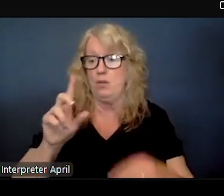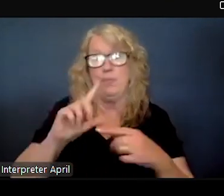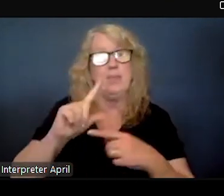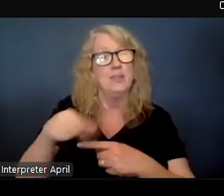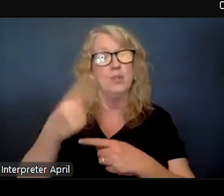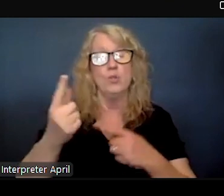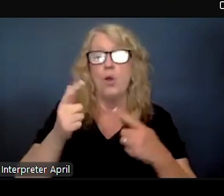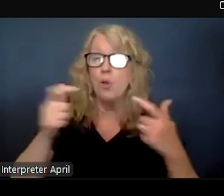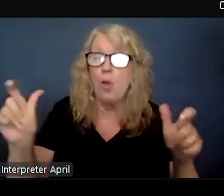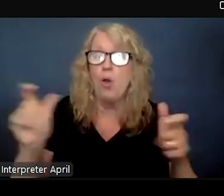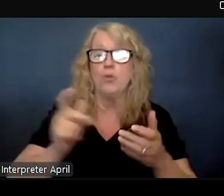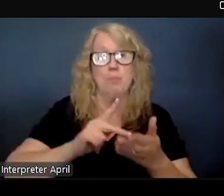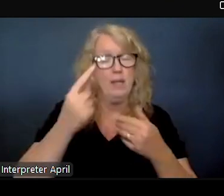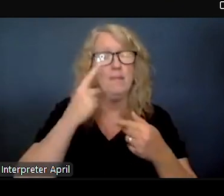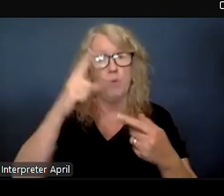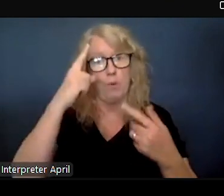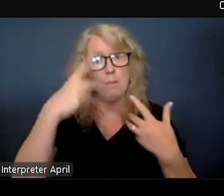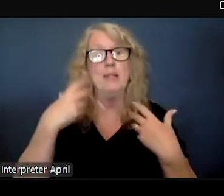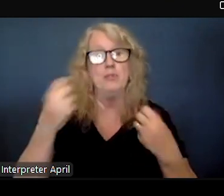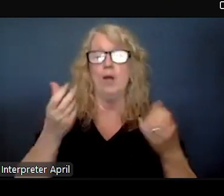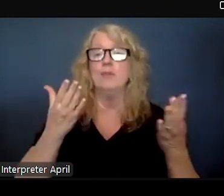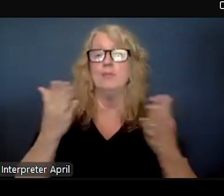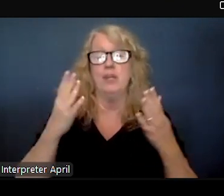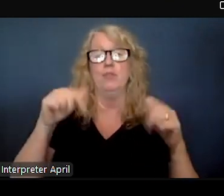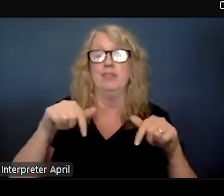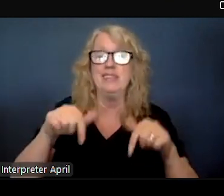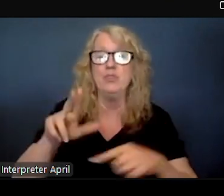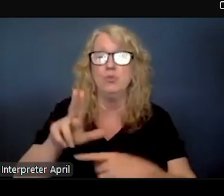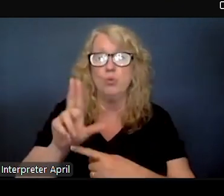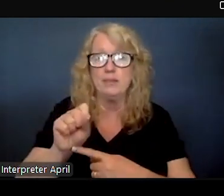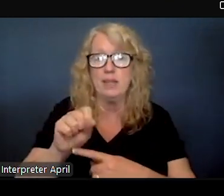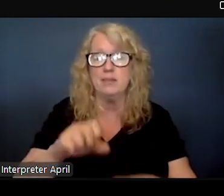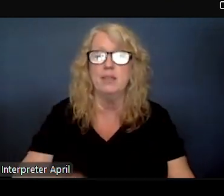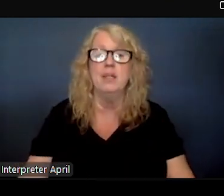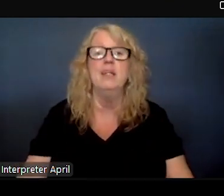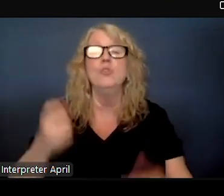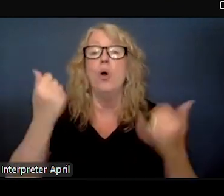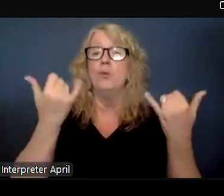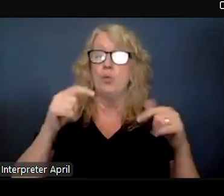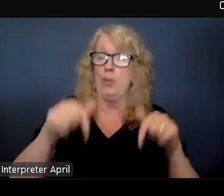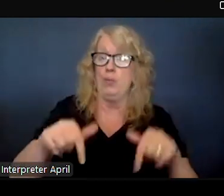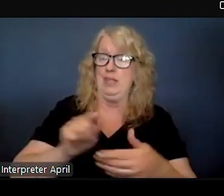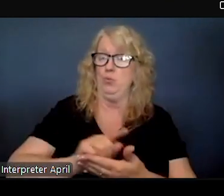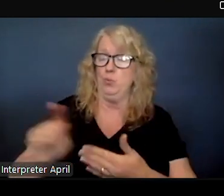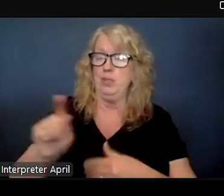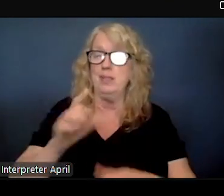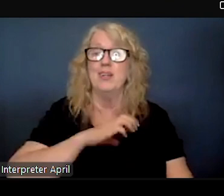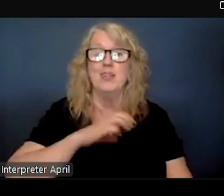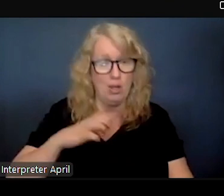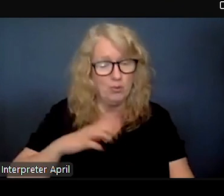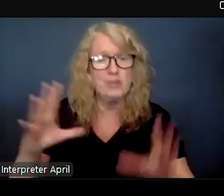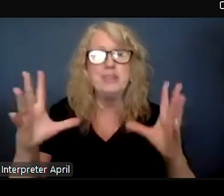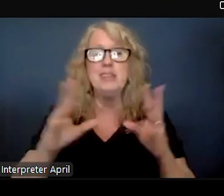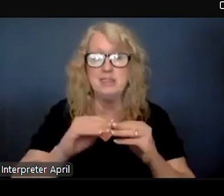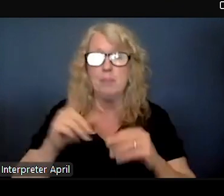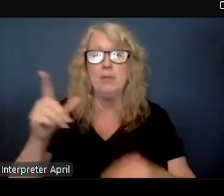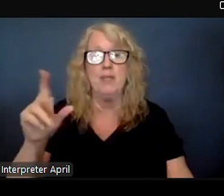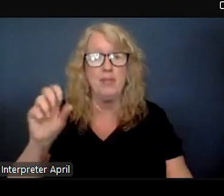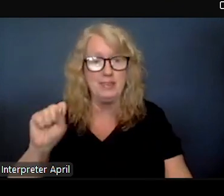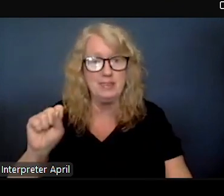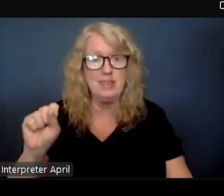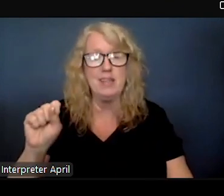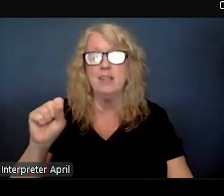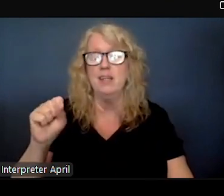single largest payer for mental health services in the US. Now, this week, Congress is in session. The Senate is